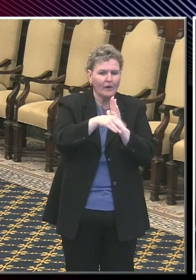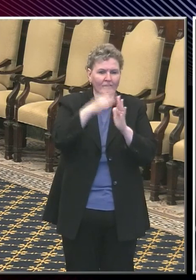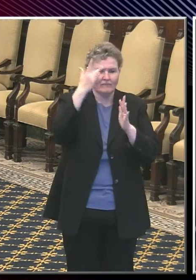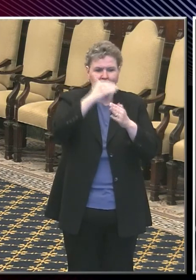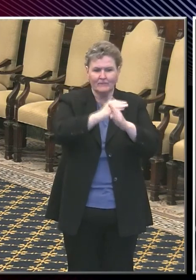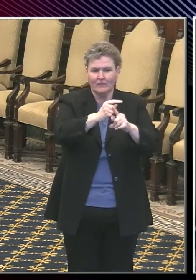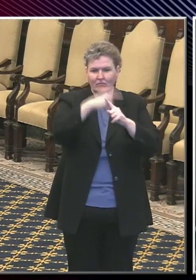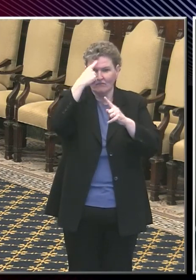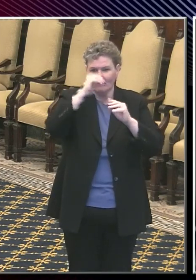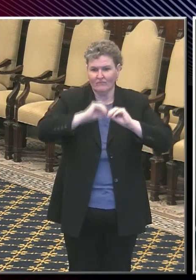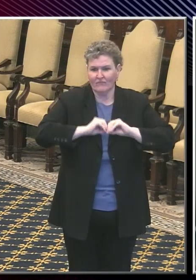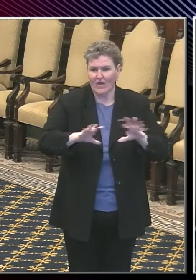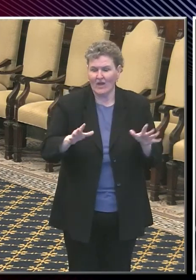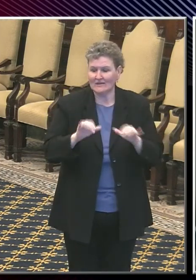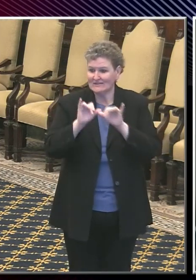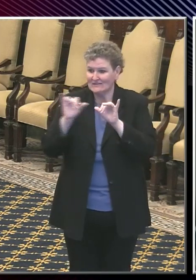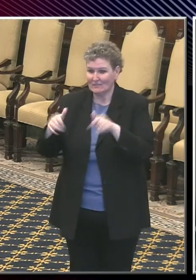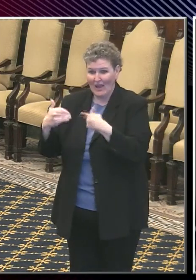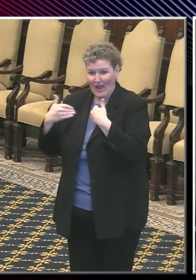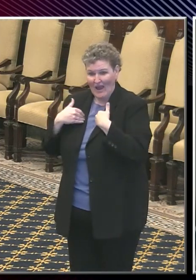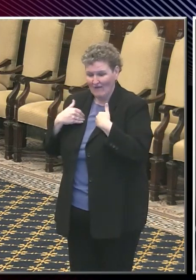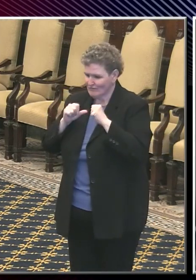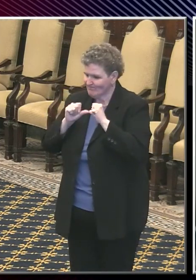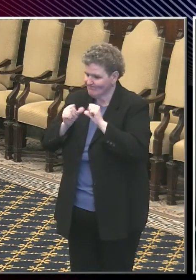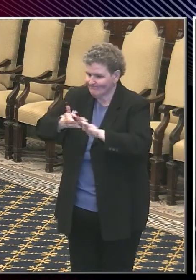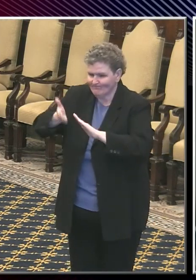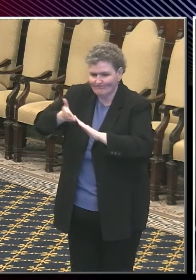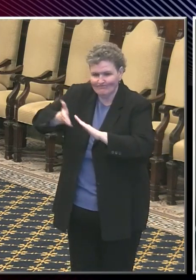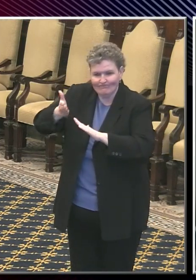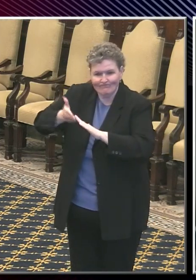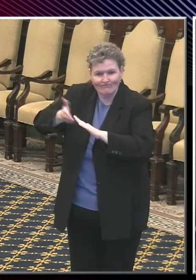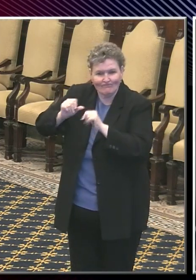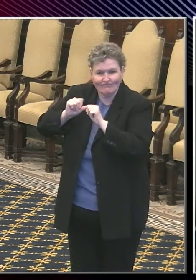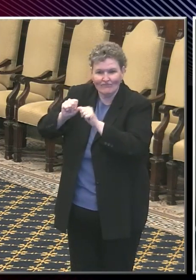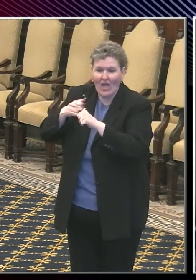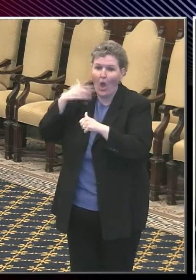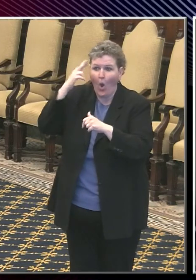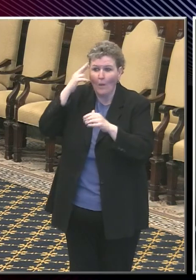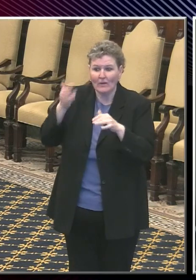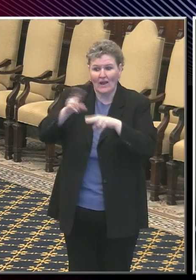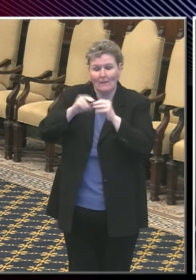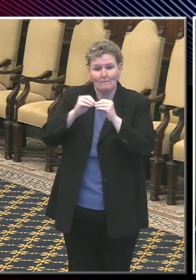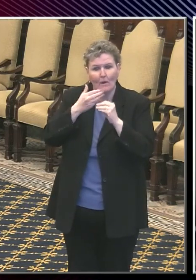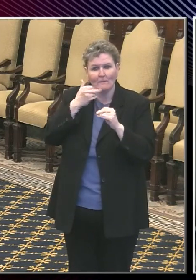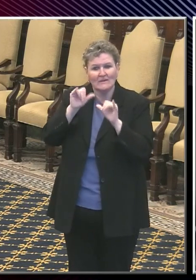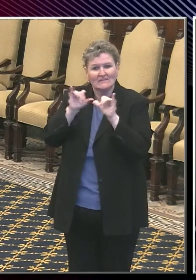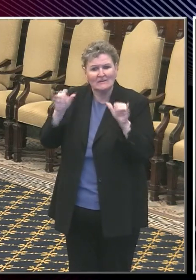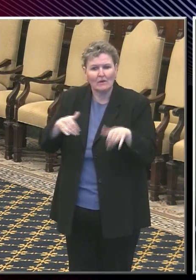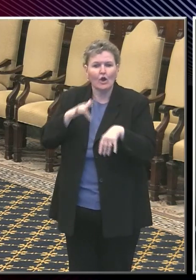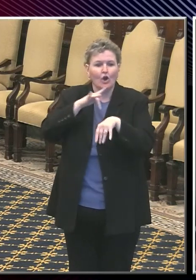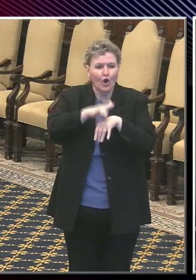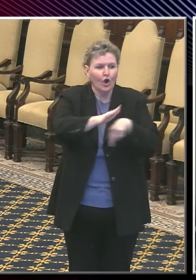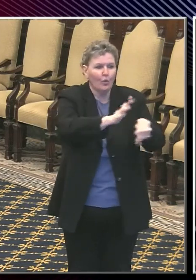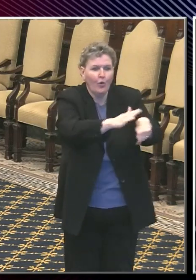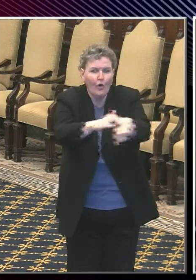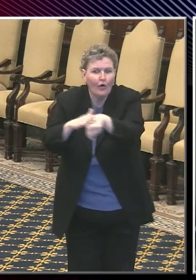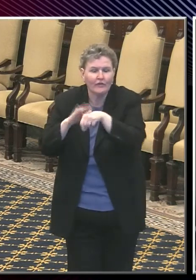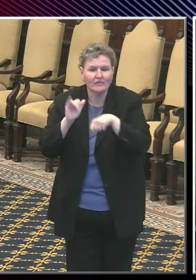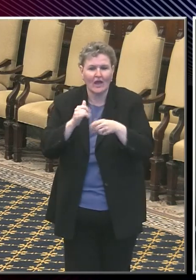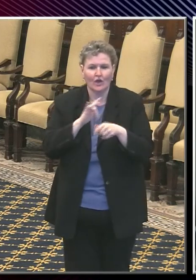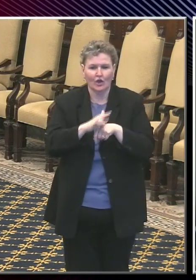is consumer confidence. Even if we get to the point of opening in the Southeast region, people still have to feel comfortable enough and safe